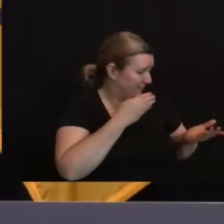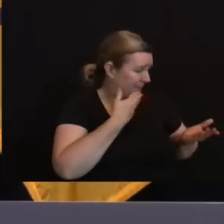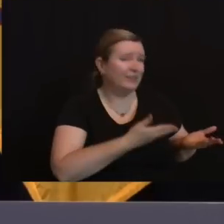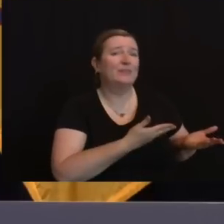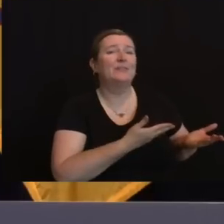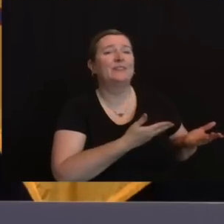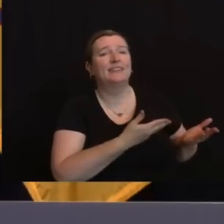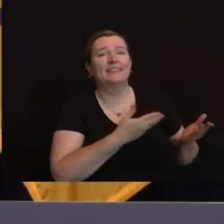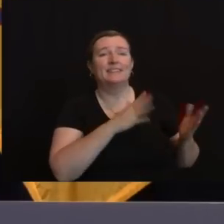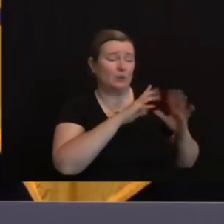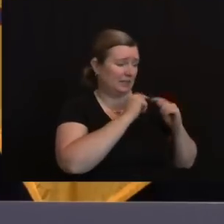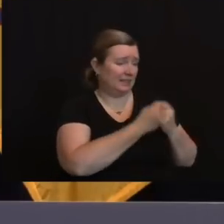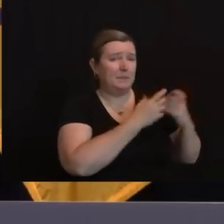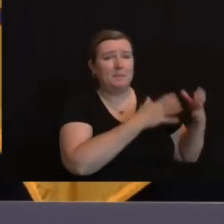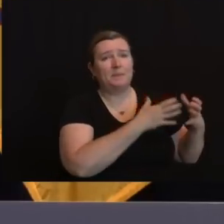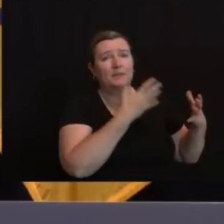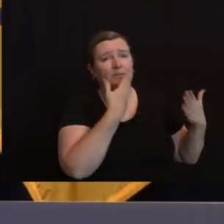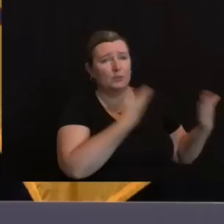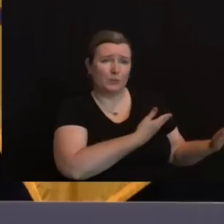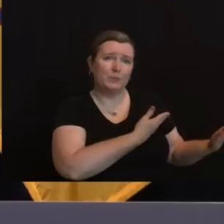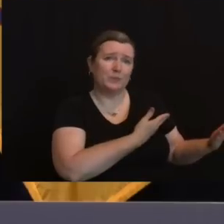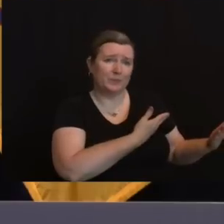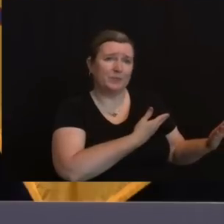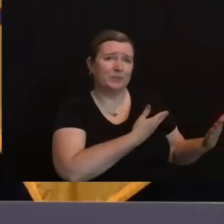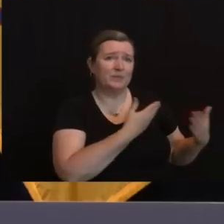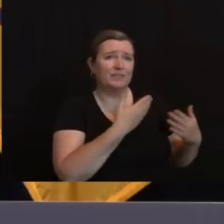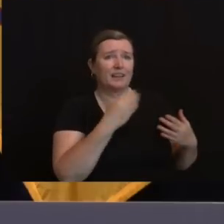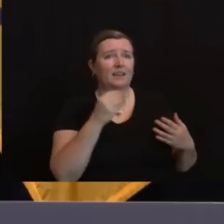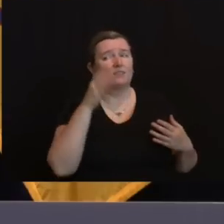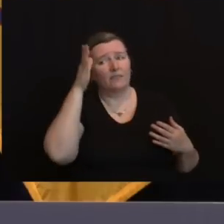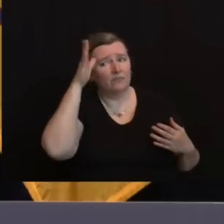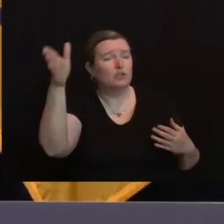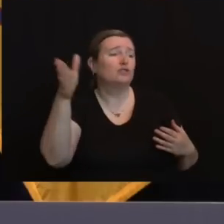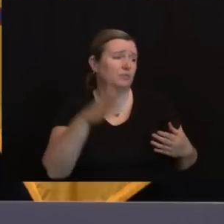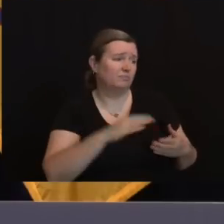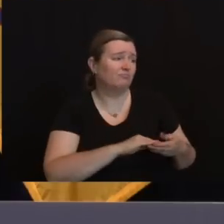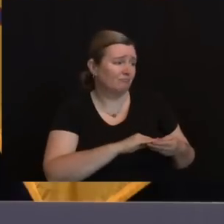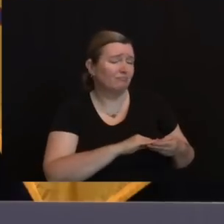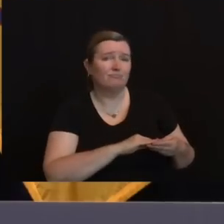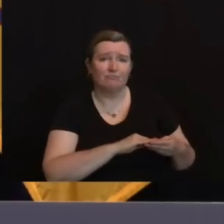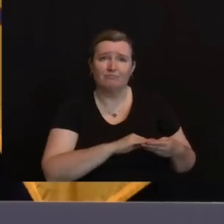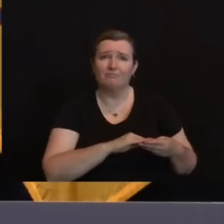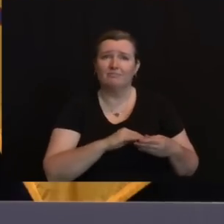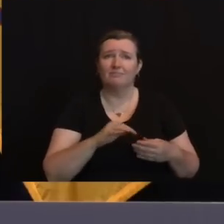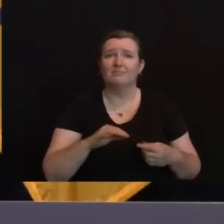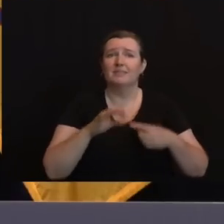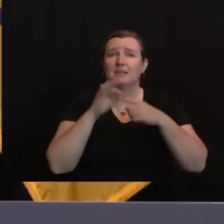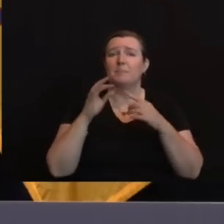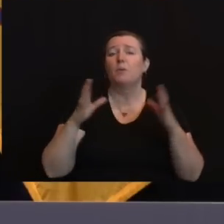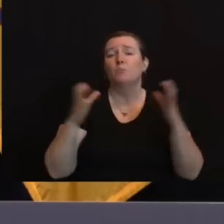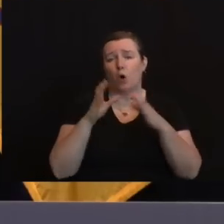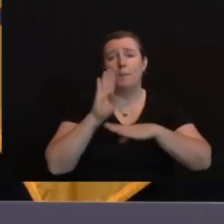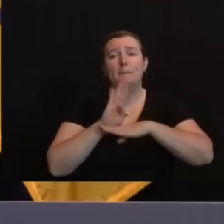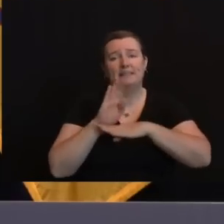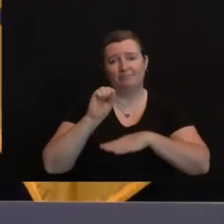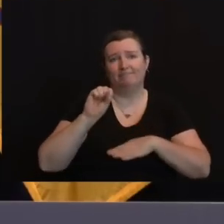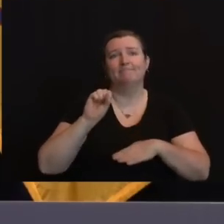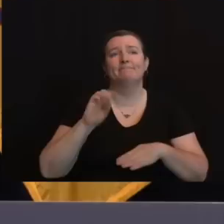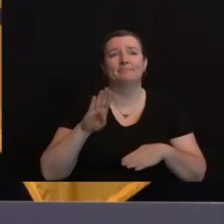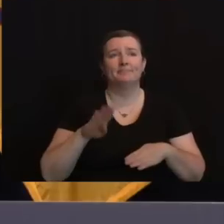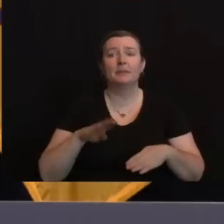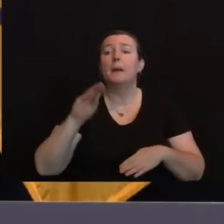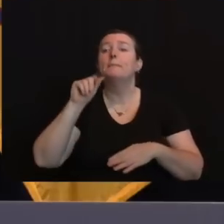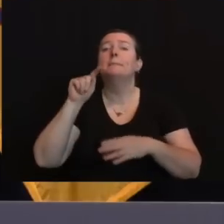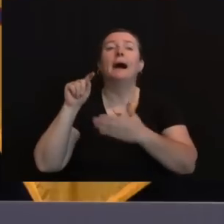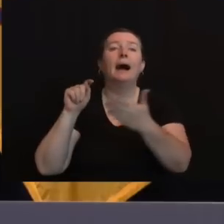folks have done and will do for our business community, especially our small business community, and Matt and Mahan and Aswan and